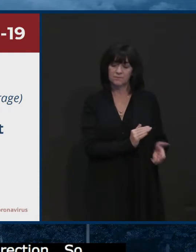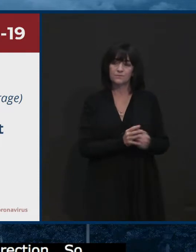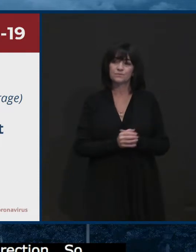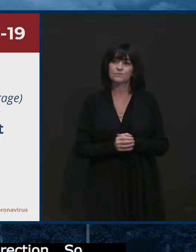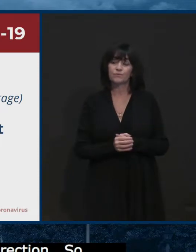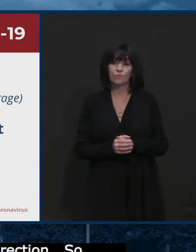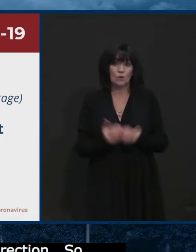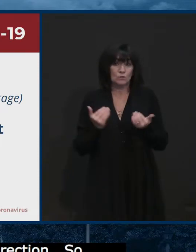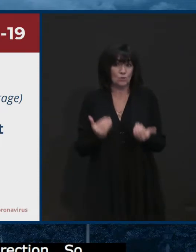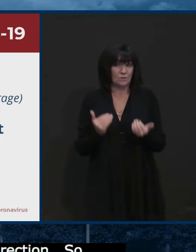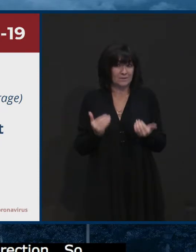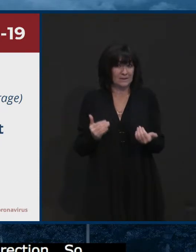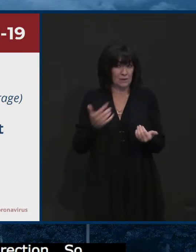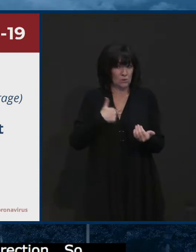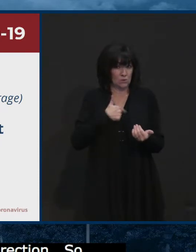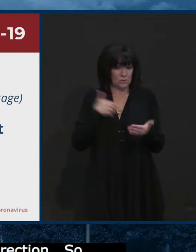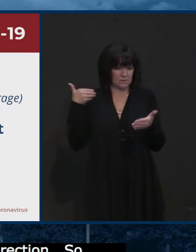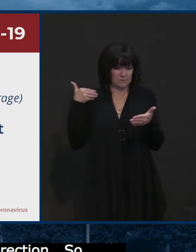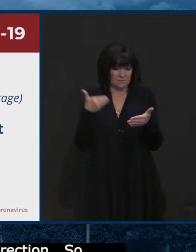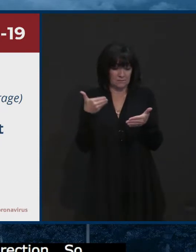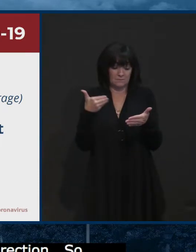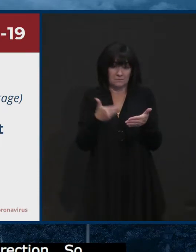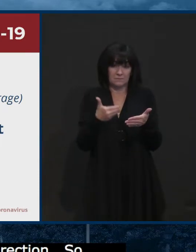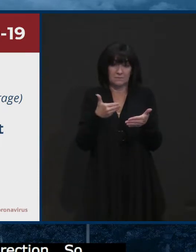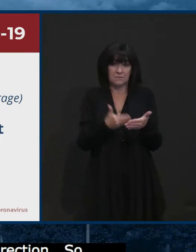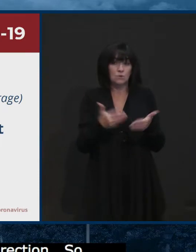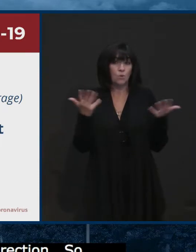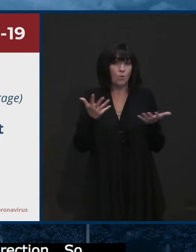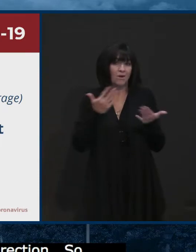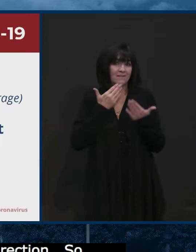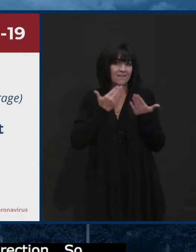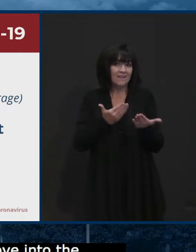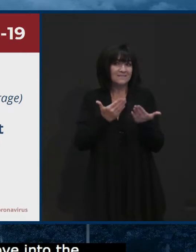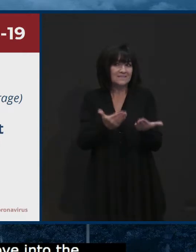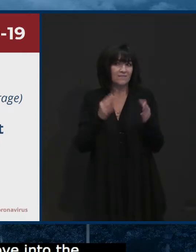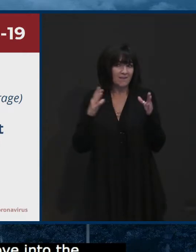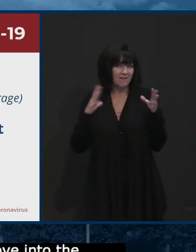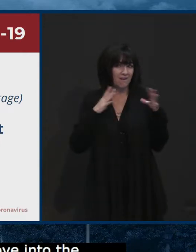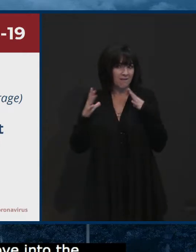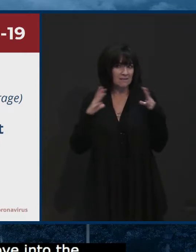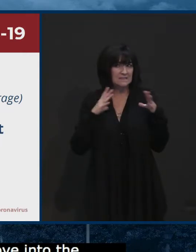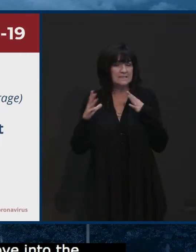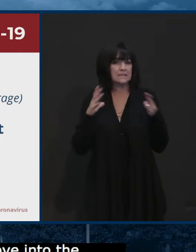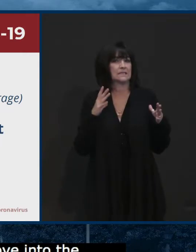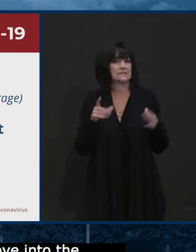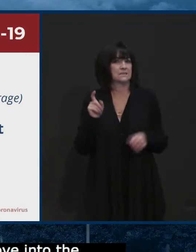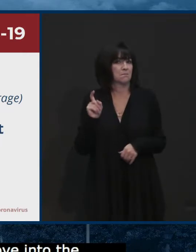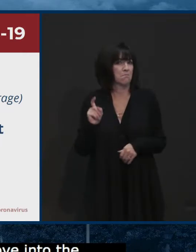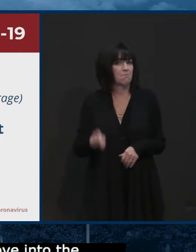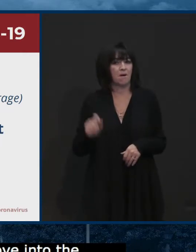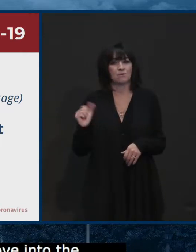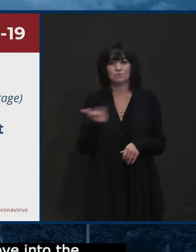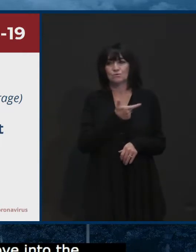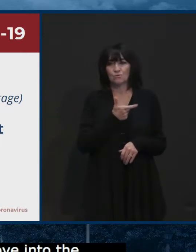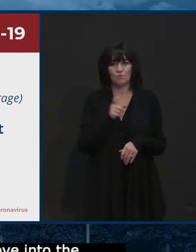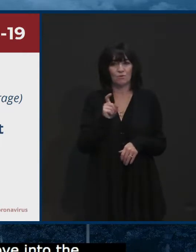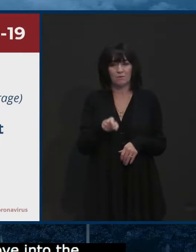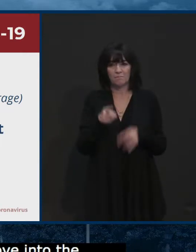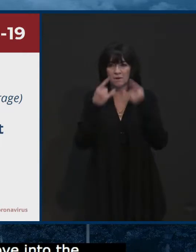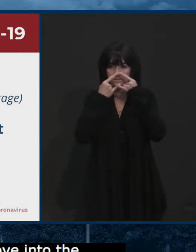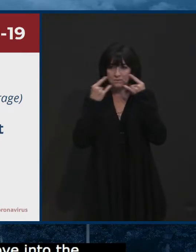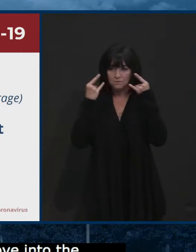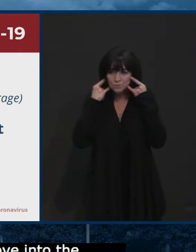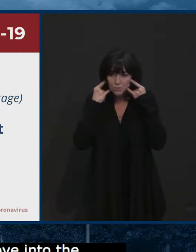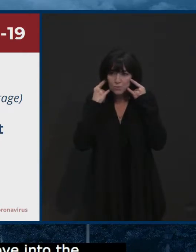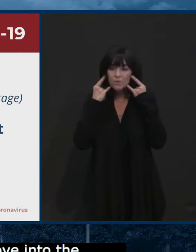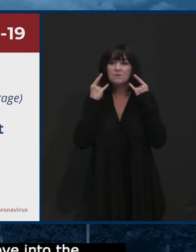the Thanksgiving holiday season, we need to do a better job. We need to make sure we're wearing our masks in public